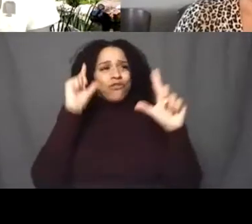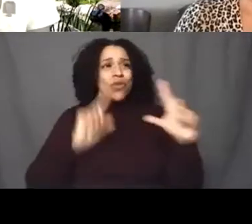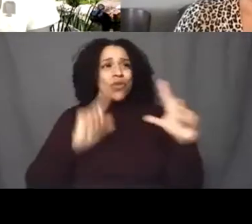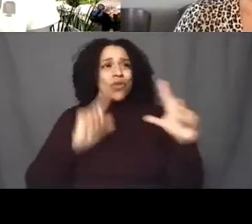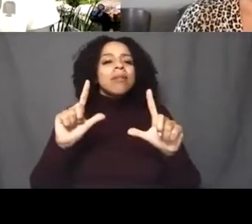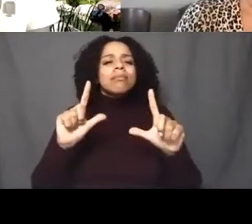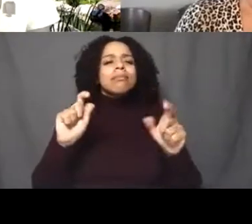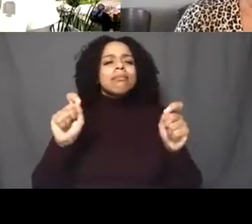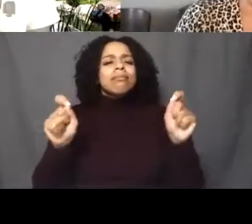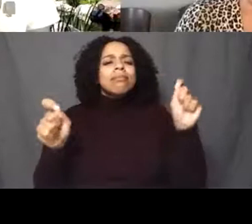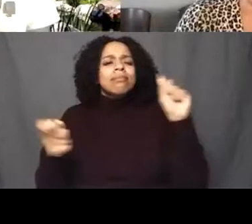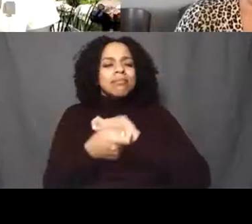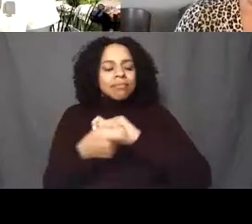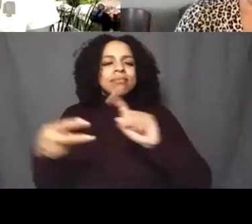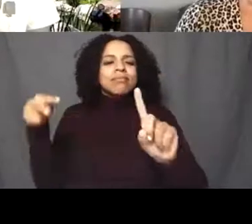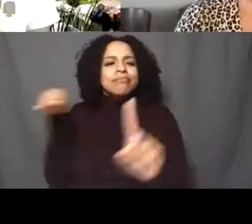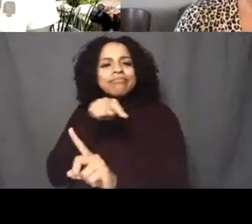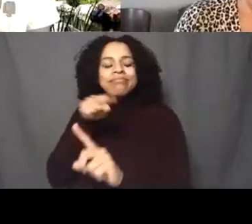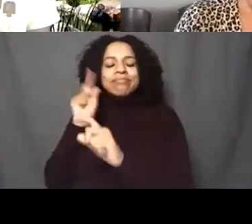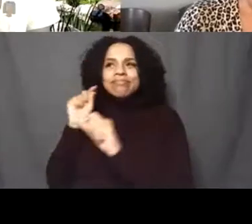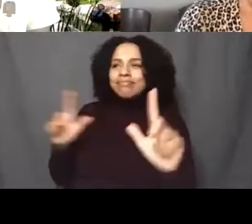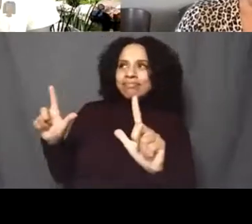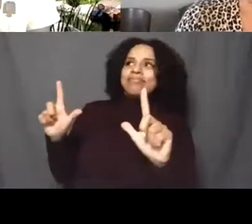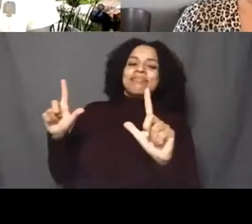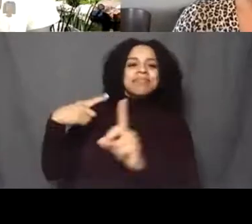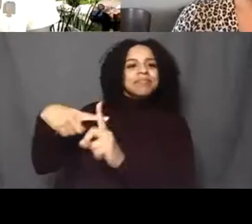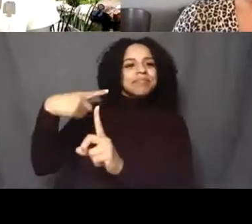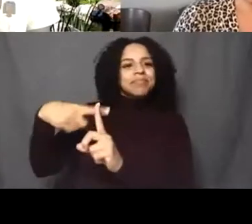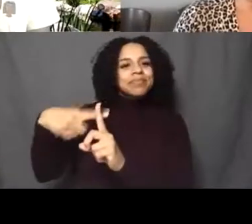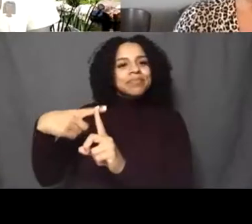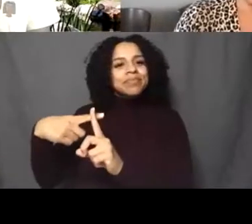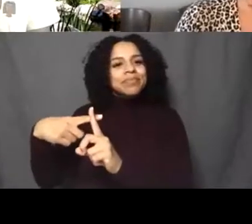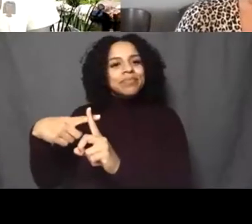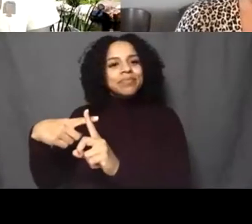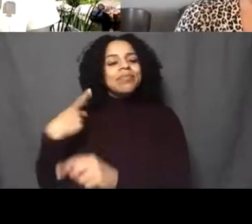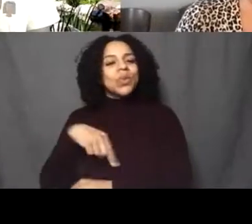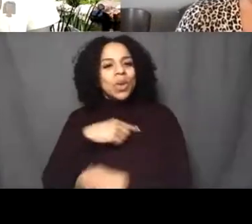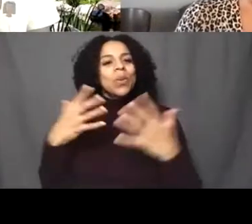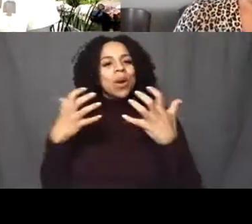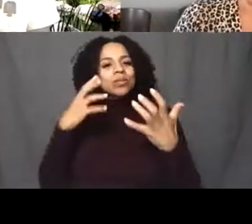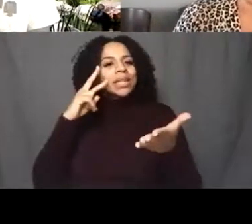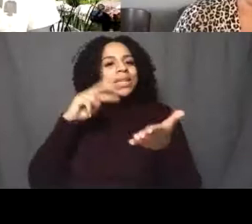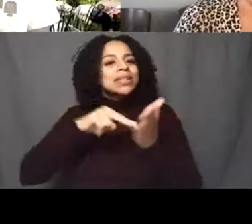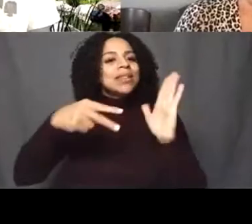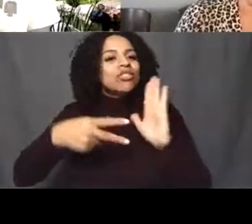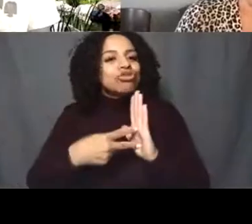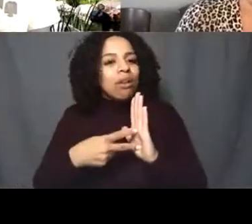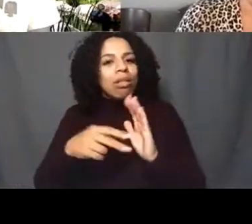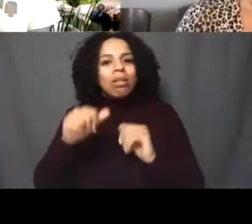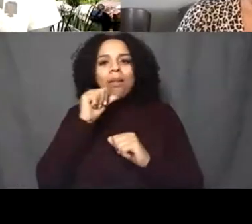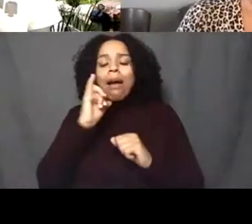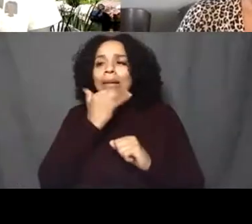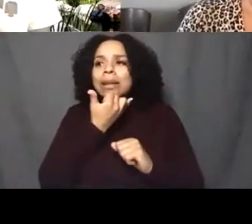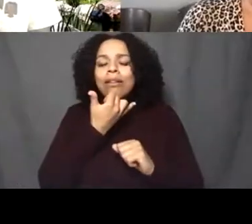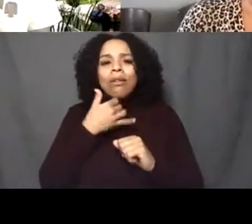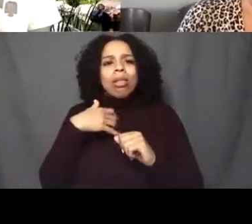the way we have been taught to think about ourselves is intentional. It is not incidental, it's not accidental. All of the history that